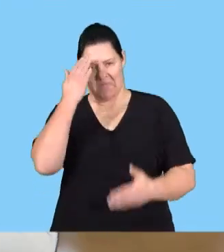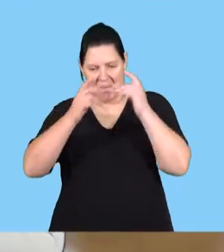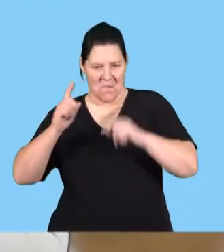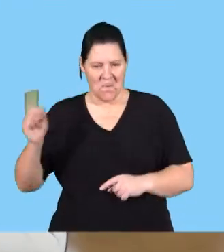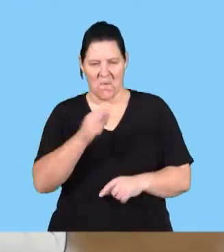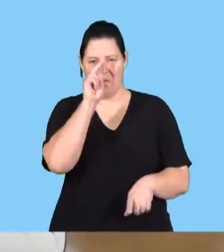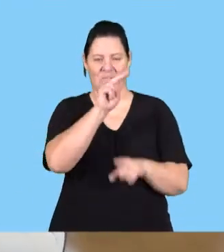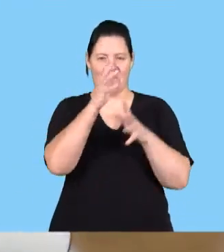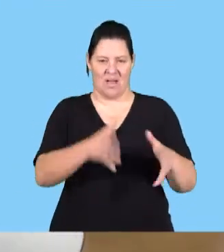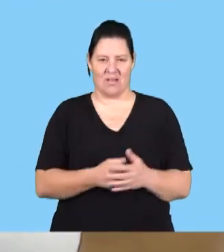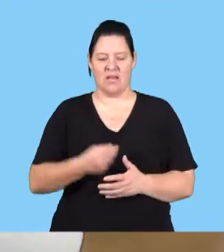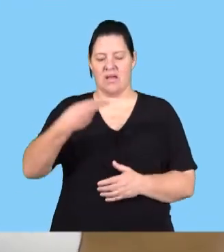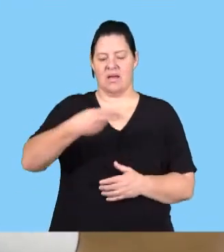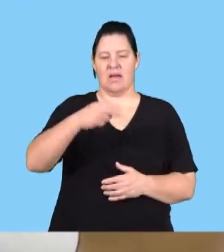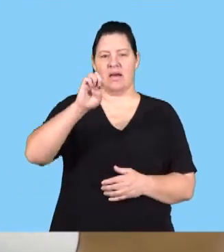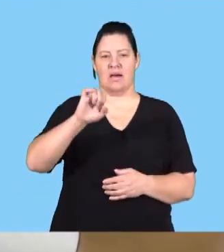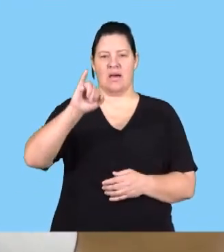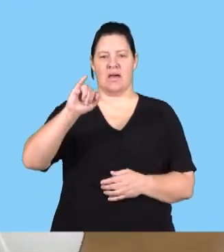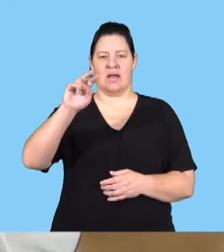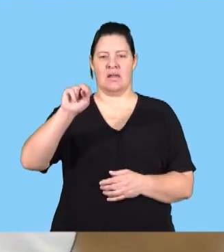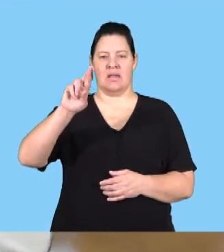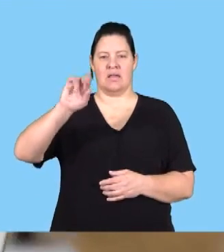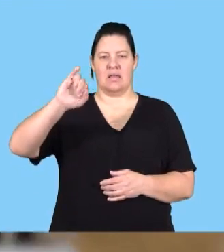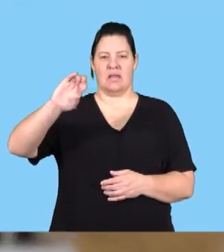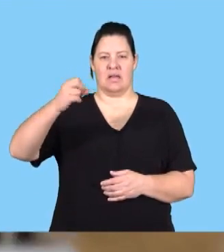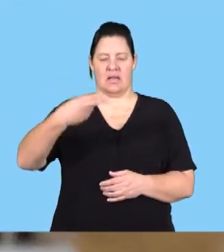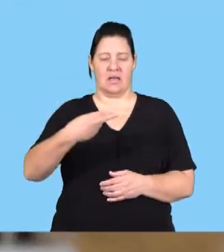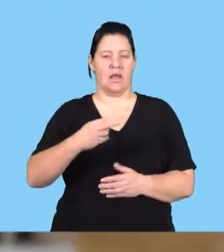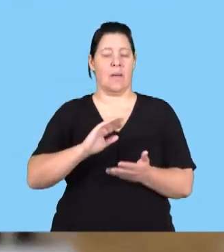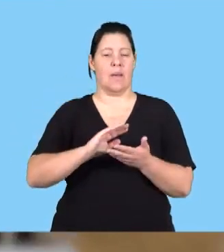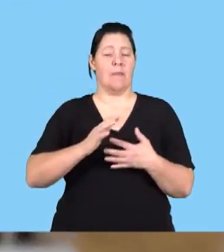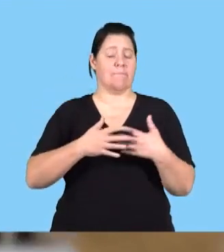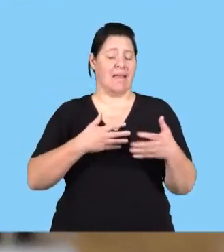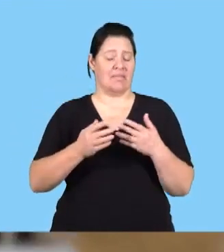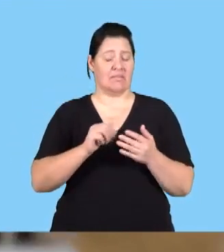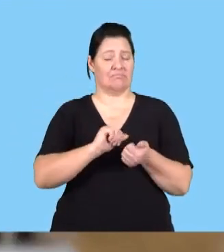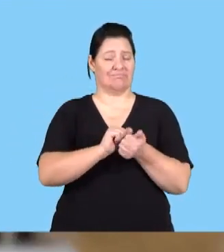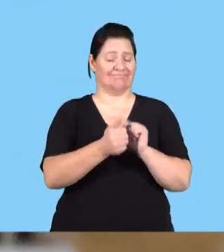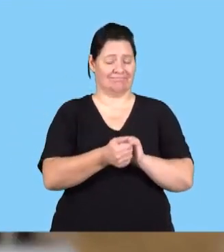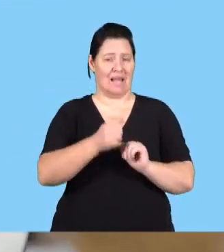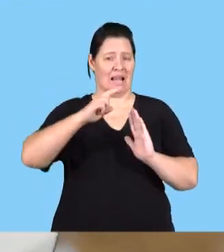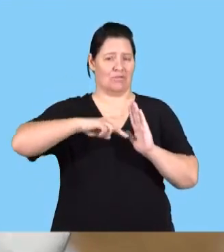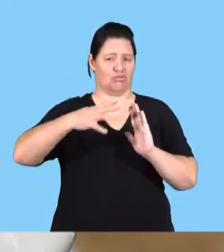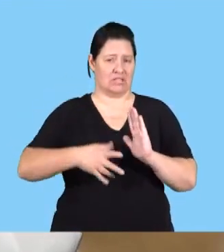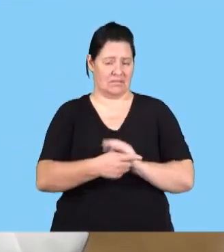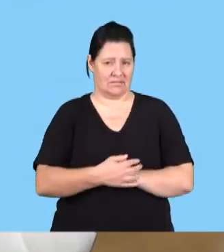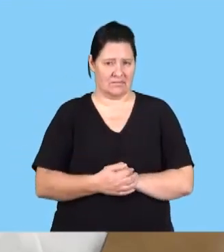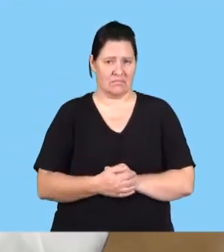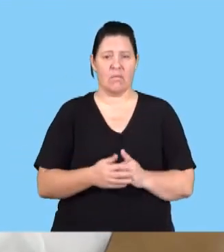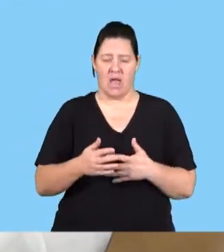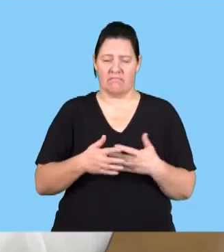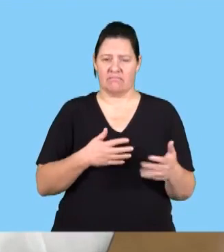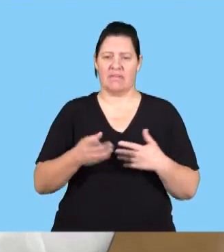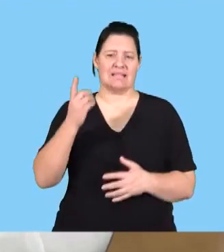Good day to all our viewers out there. My name is Heinrich Neetling and this is Mathematical Literacy. Okay, in today's lesson we'll be focusing on